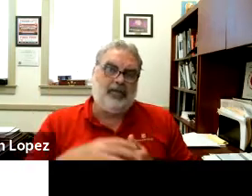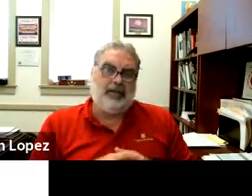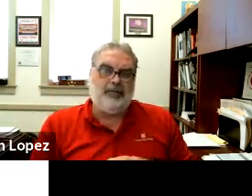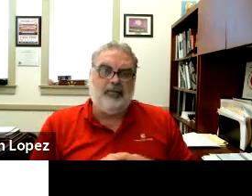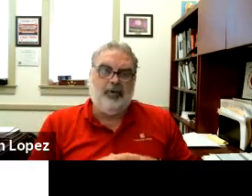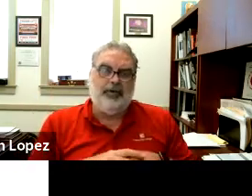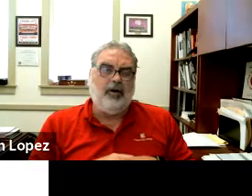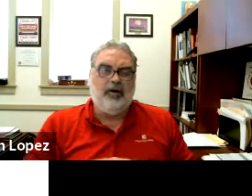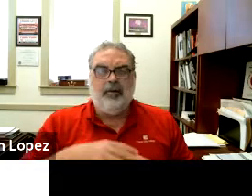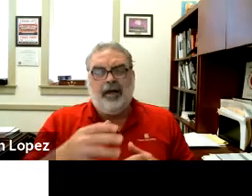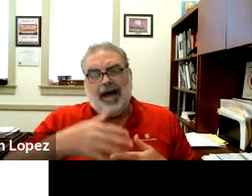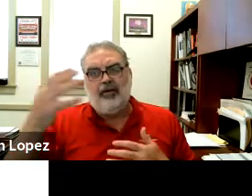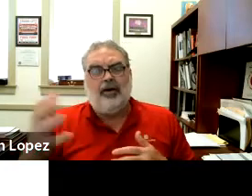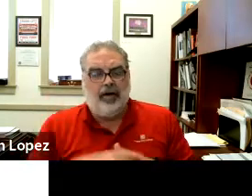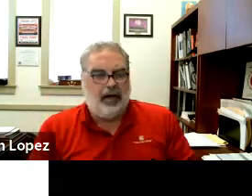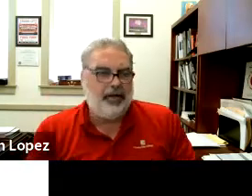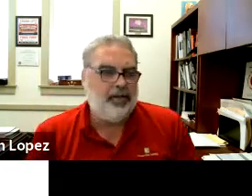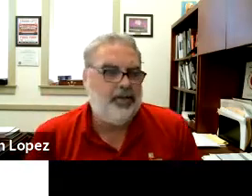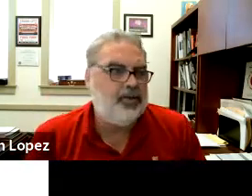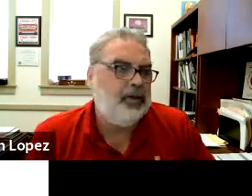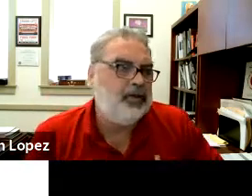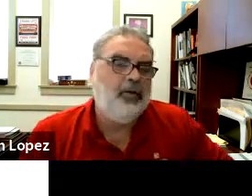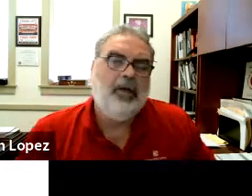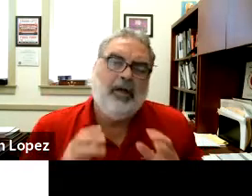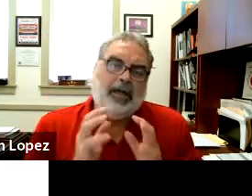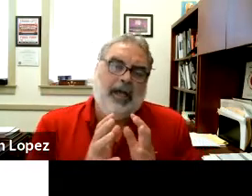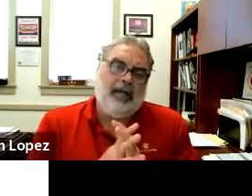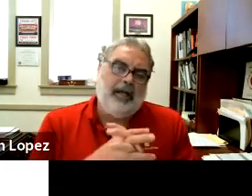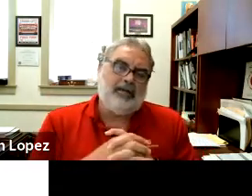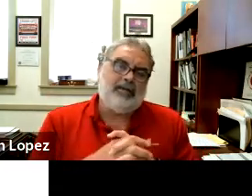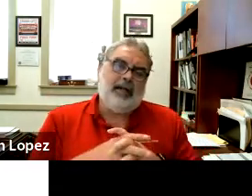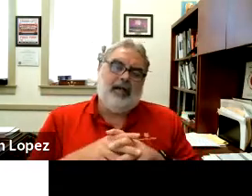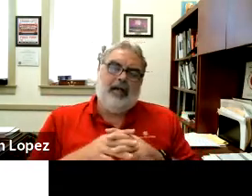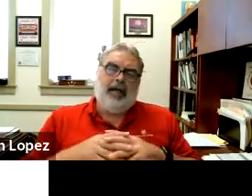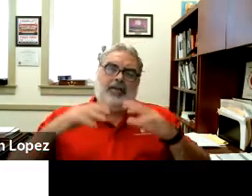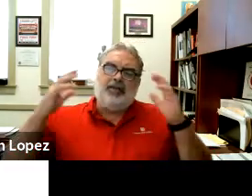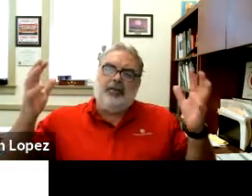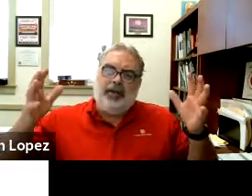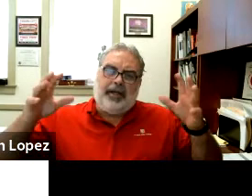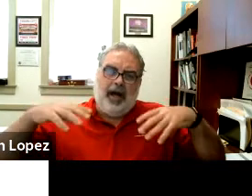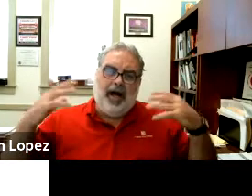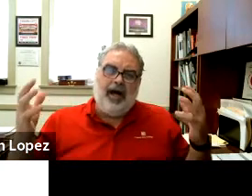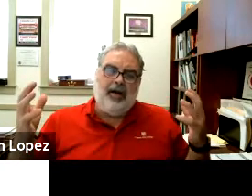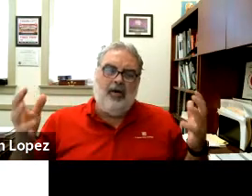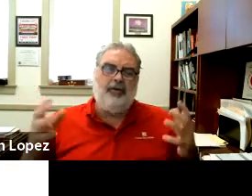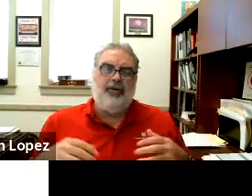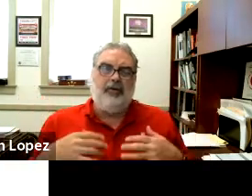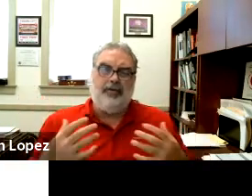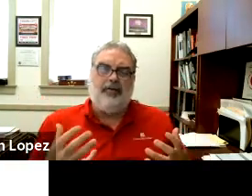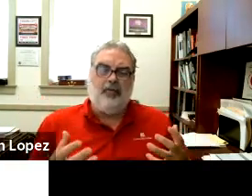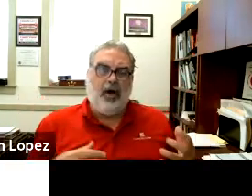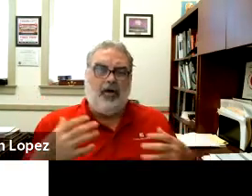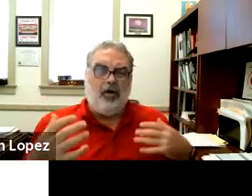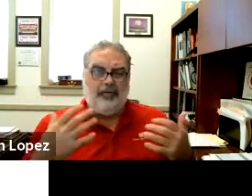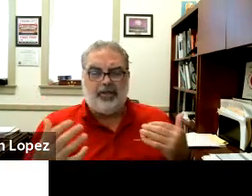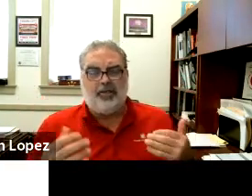be successful moving out of our institution. And so again, this is a really kind of high overview